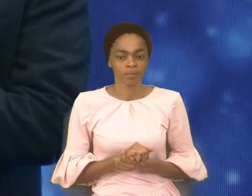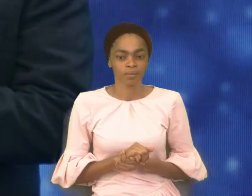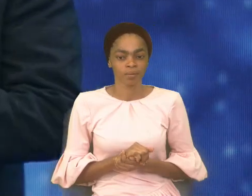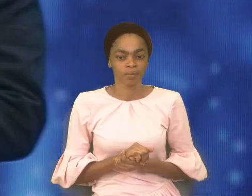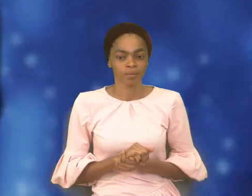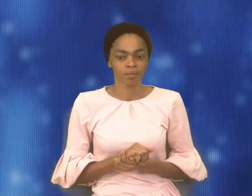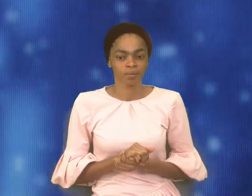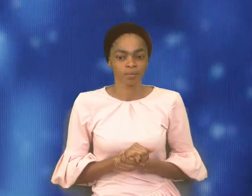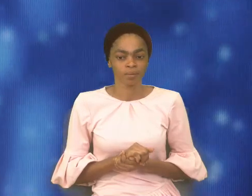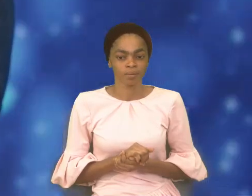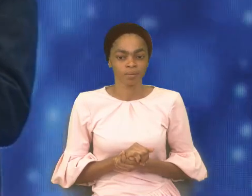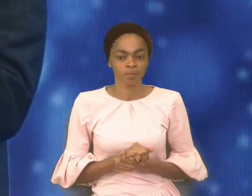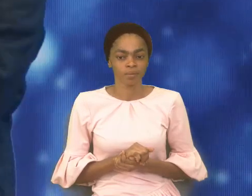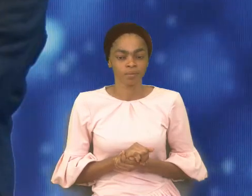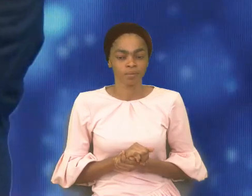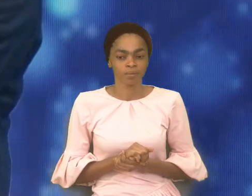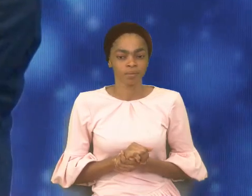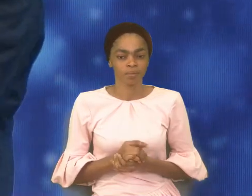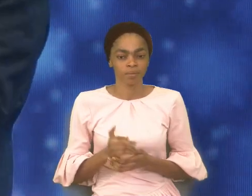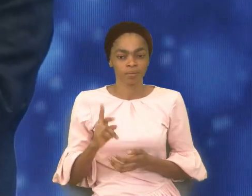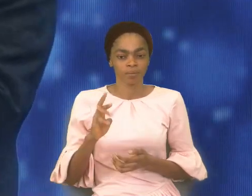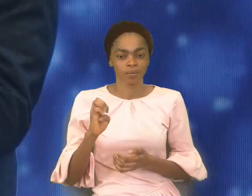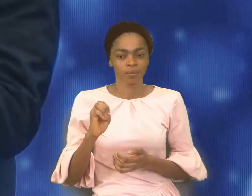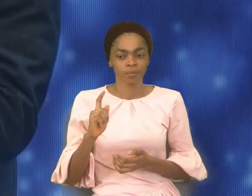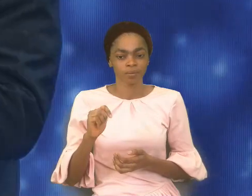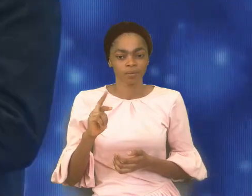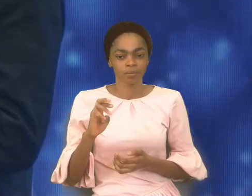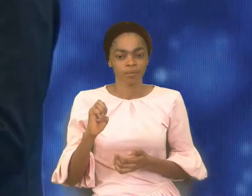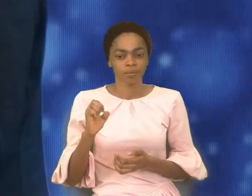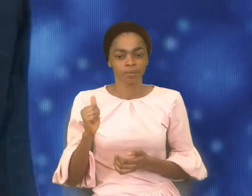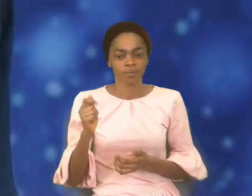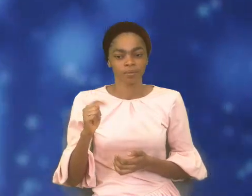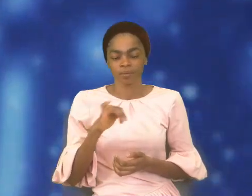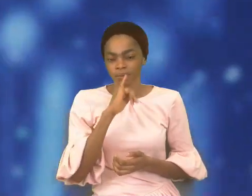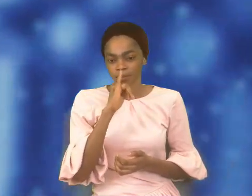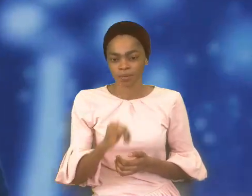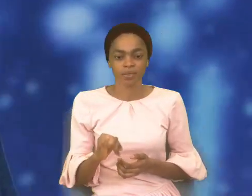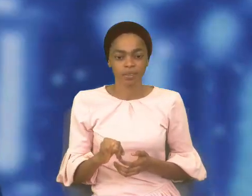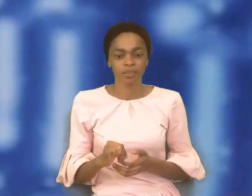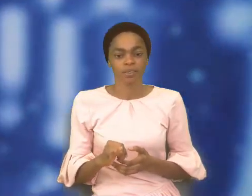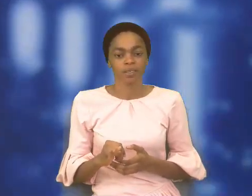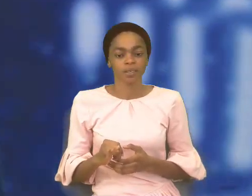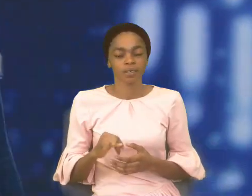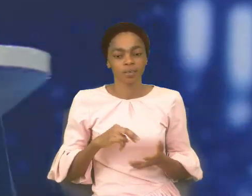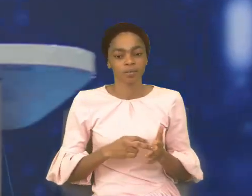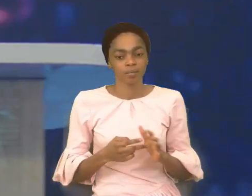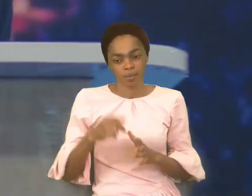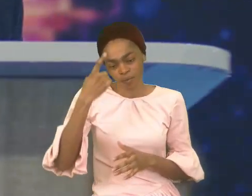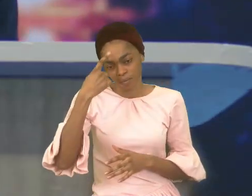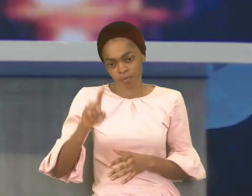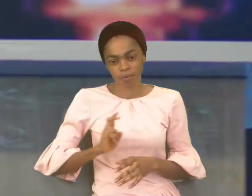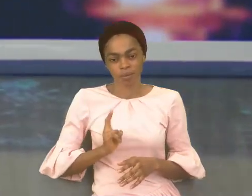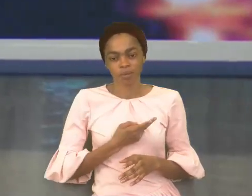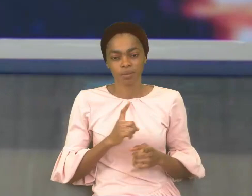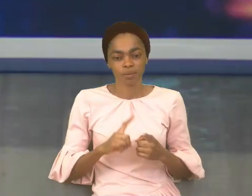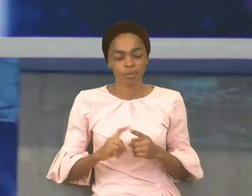Retreat is meant for us to get off out of the things around us, the